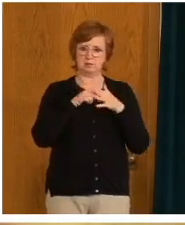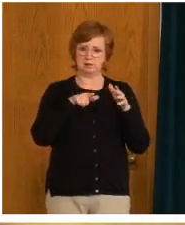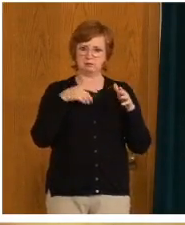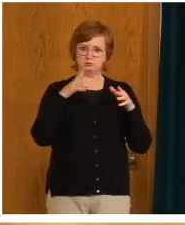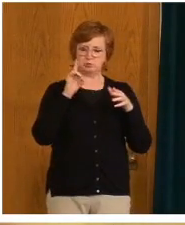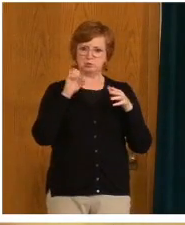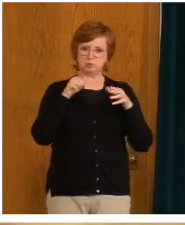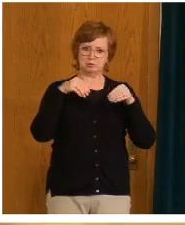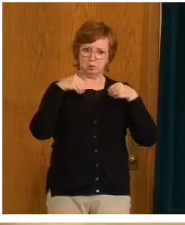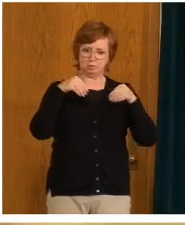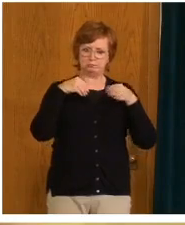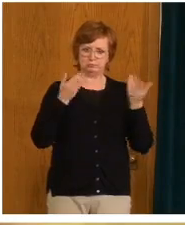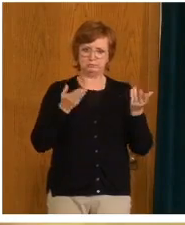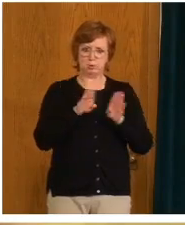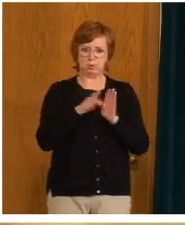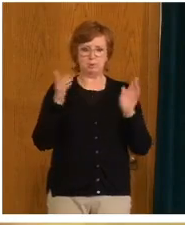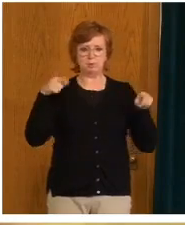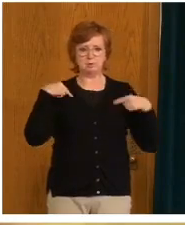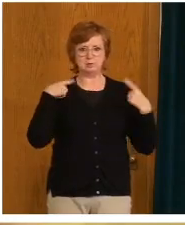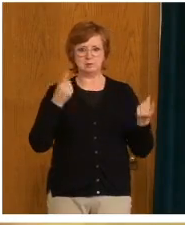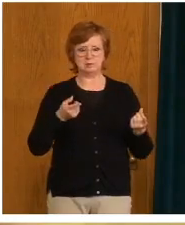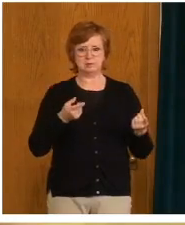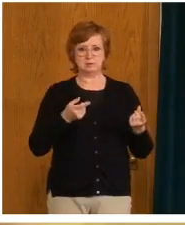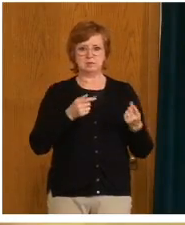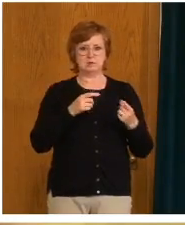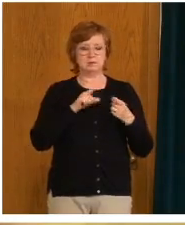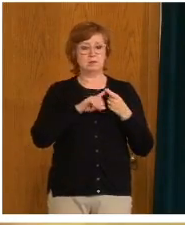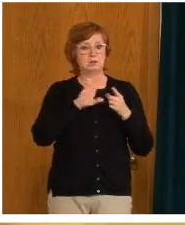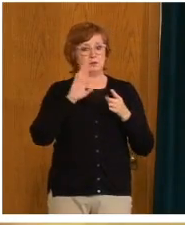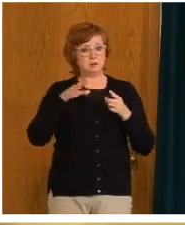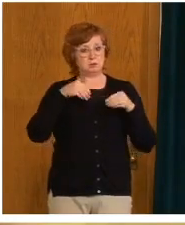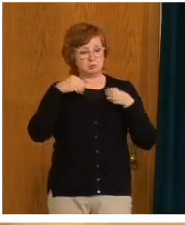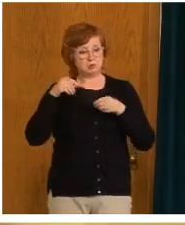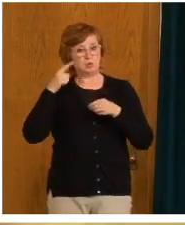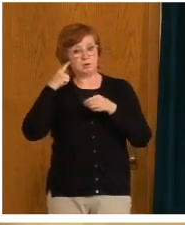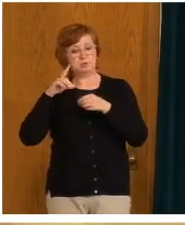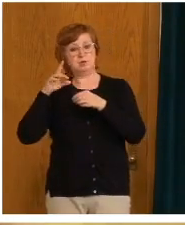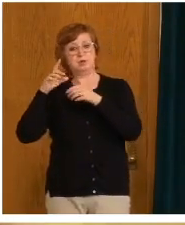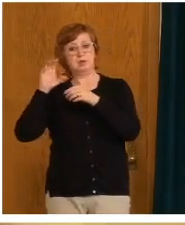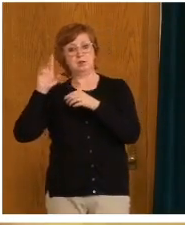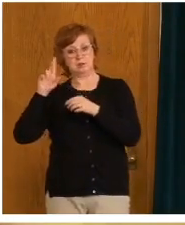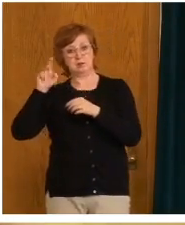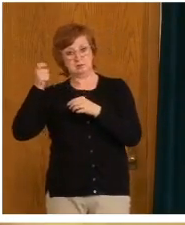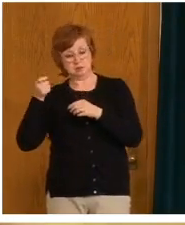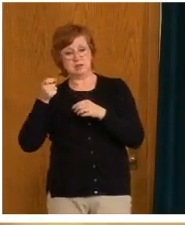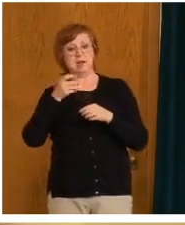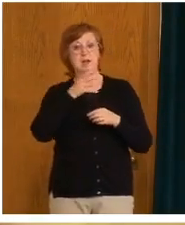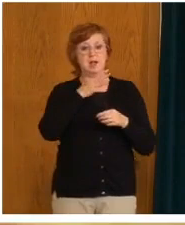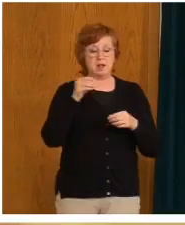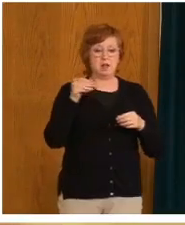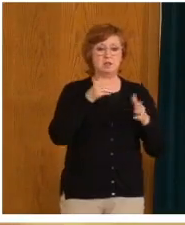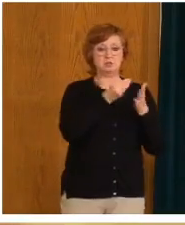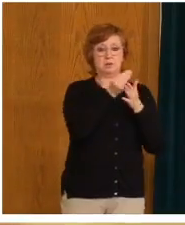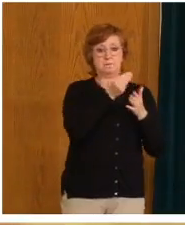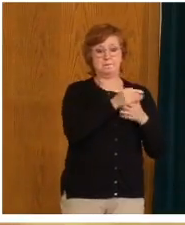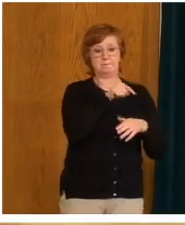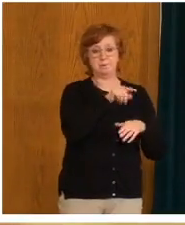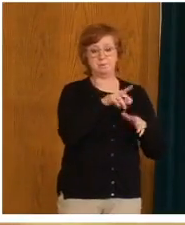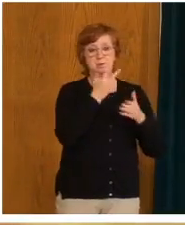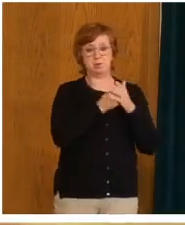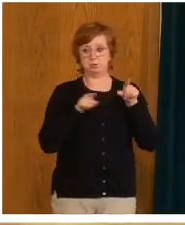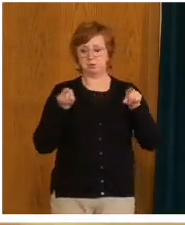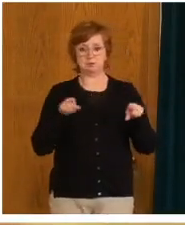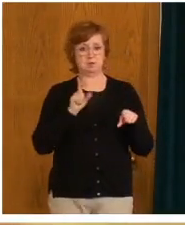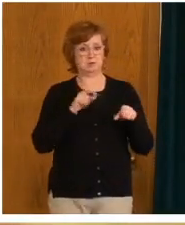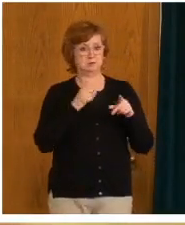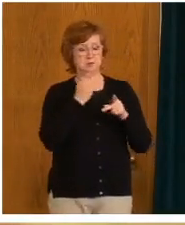open throughout this pandemic, not just their pharmacy area of their store, but in the case of large retail stores, their entire